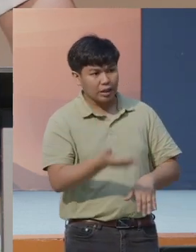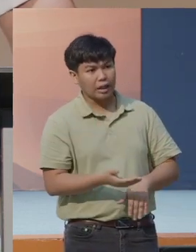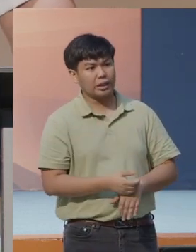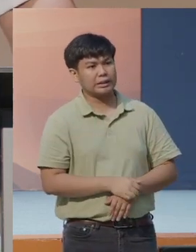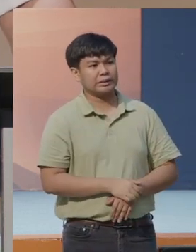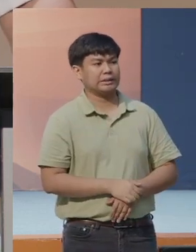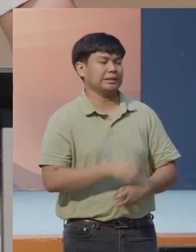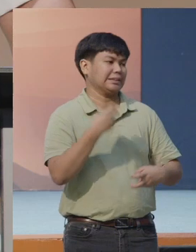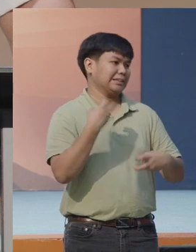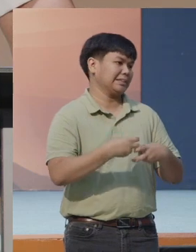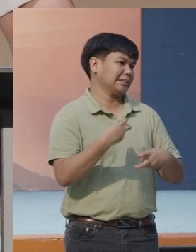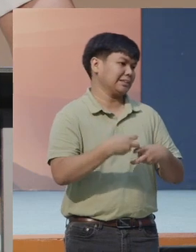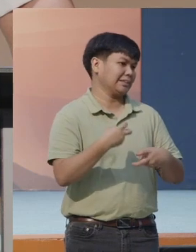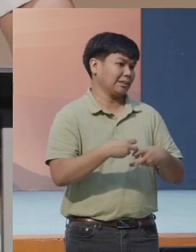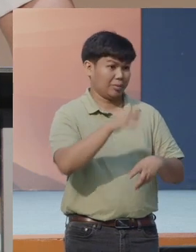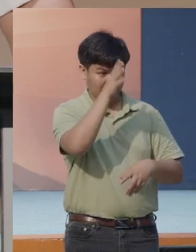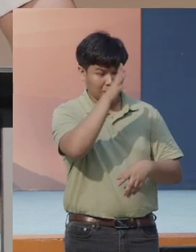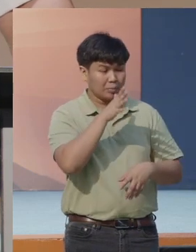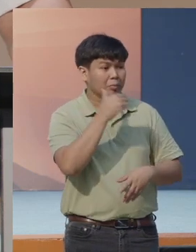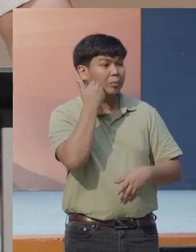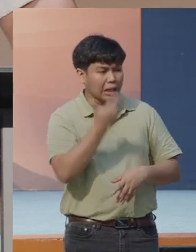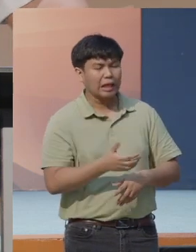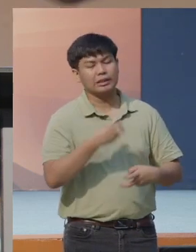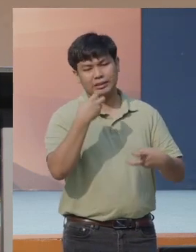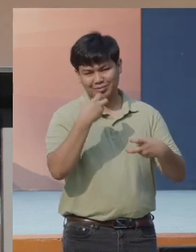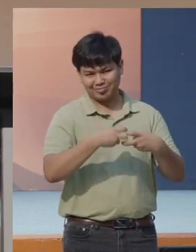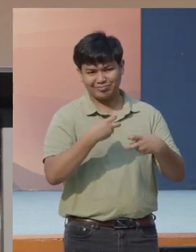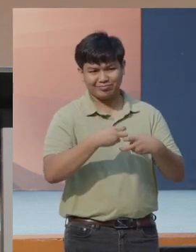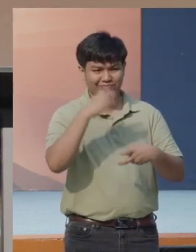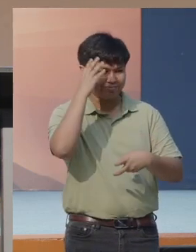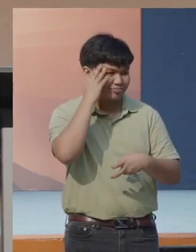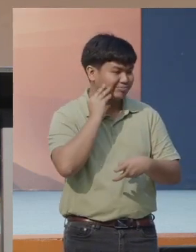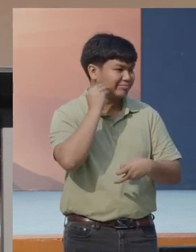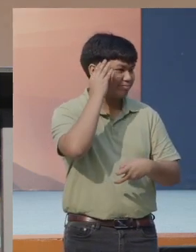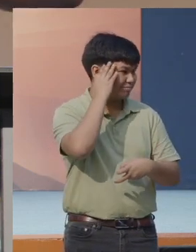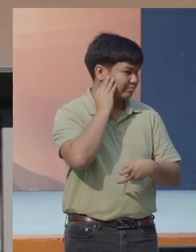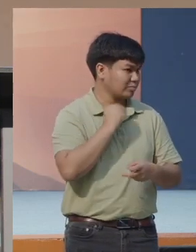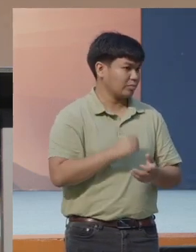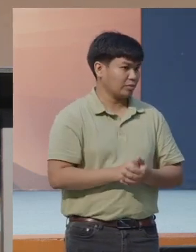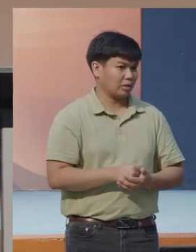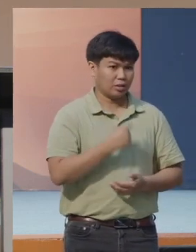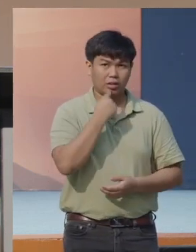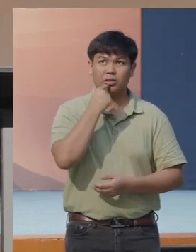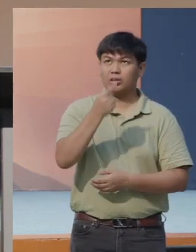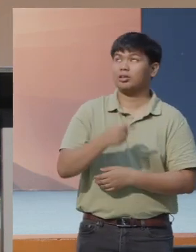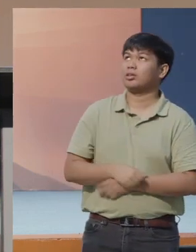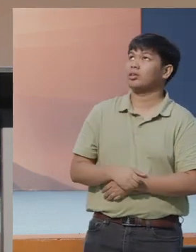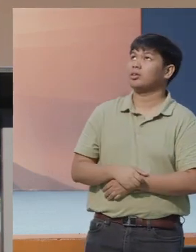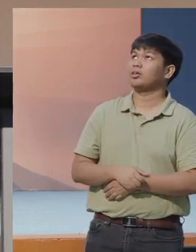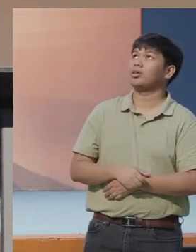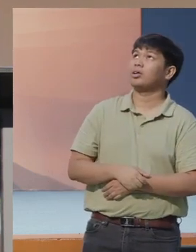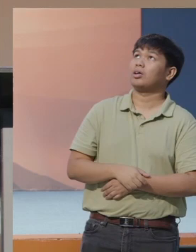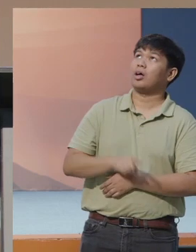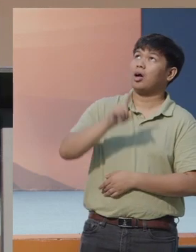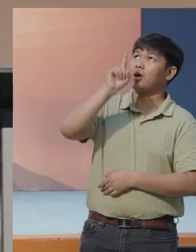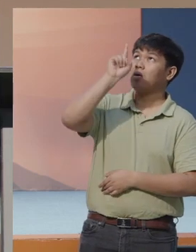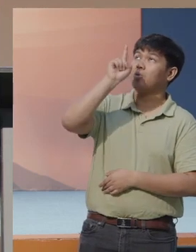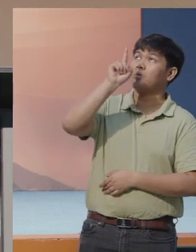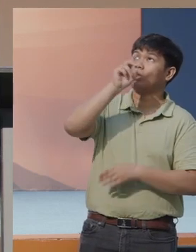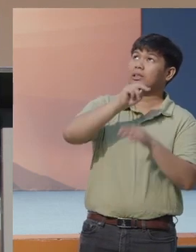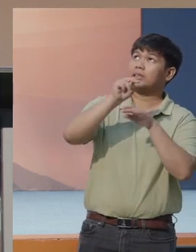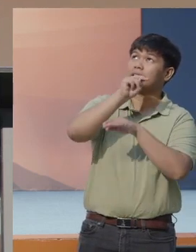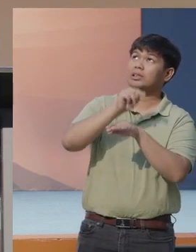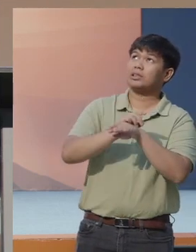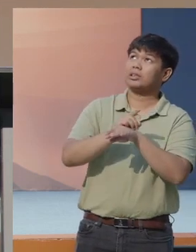And so let us not simply put ourselves in the place of God and say, one